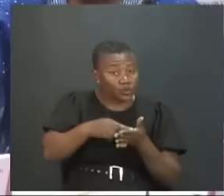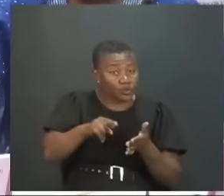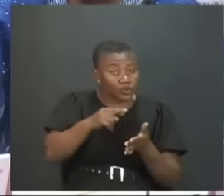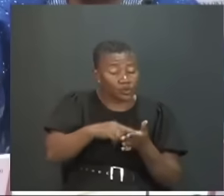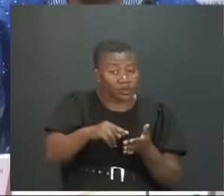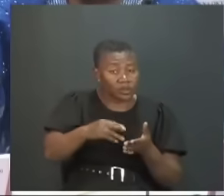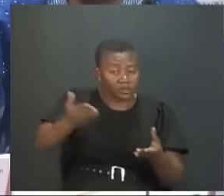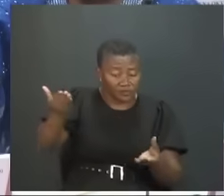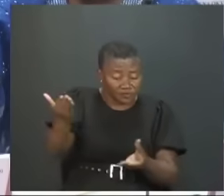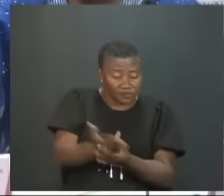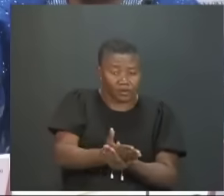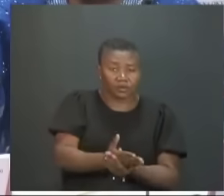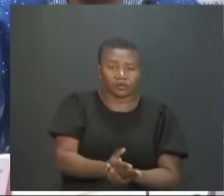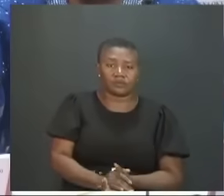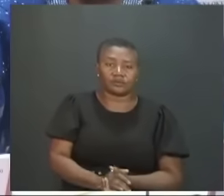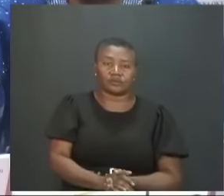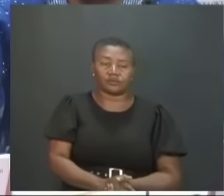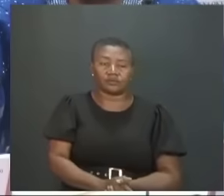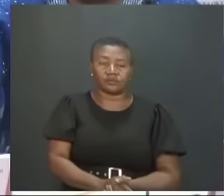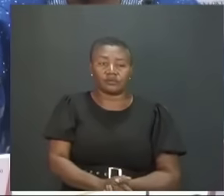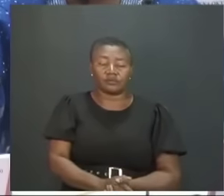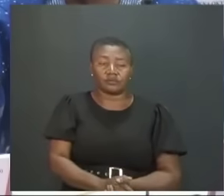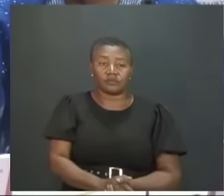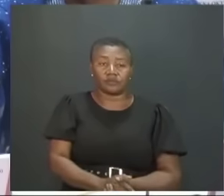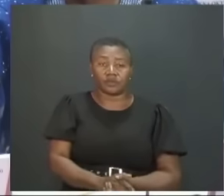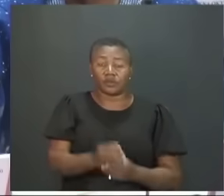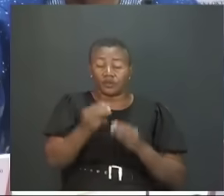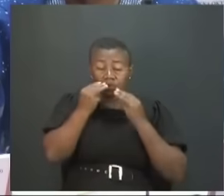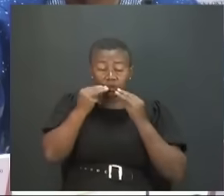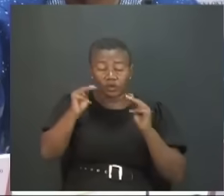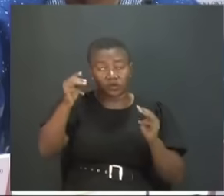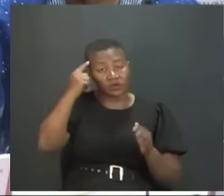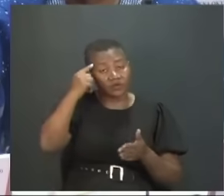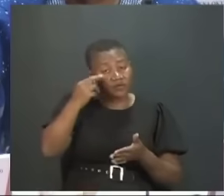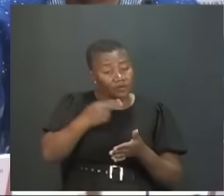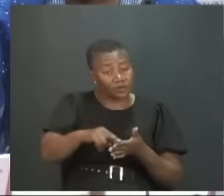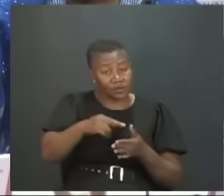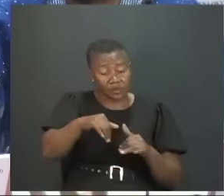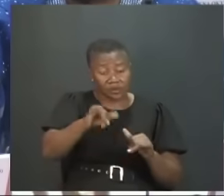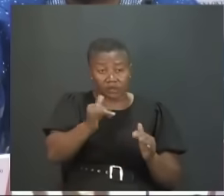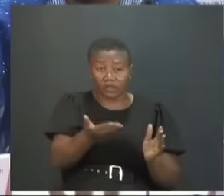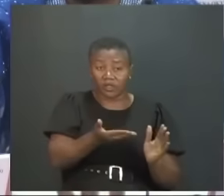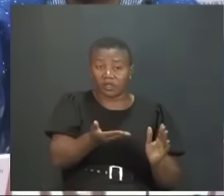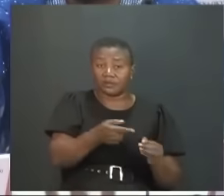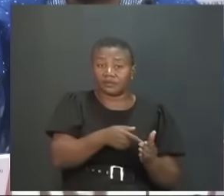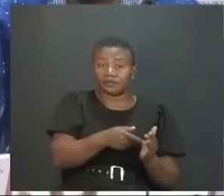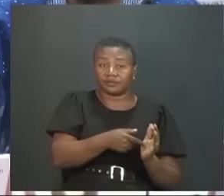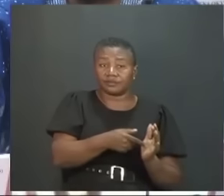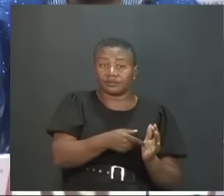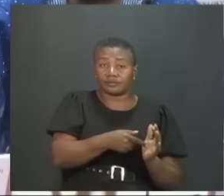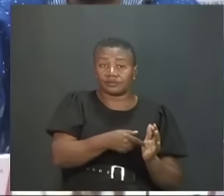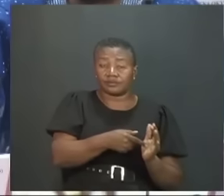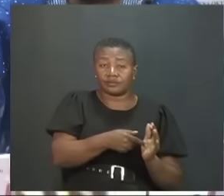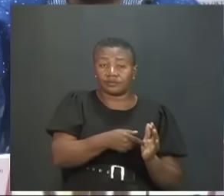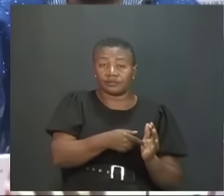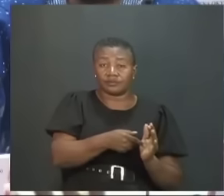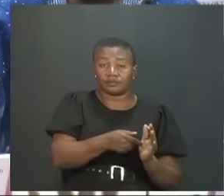filed. Mr. Speaker, the motion for review is still here. This is the motion for review.